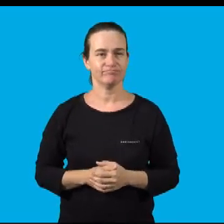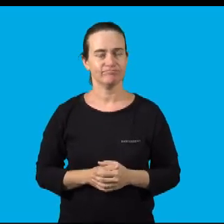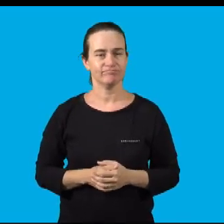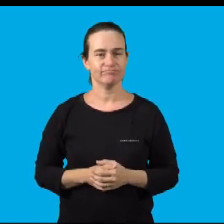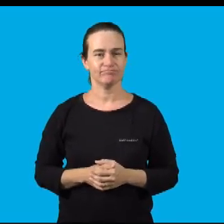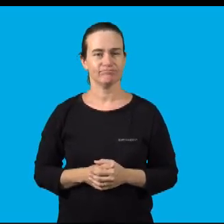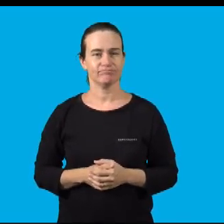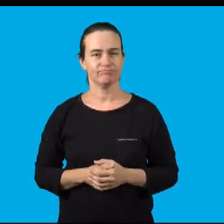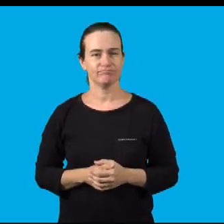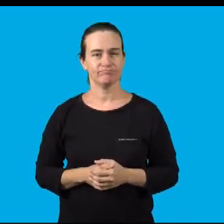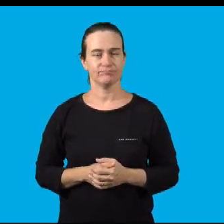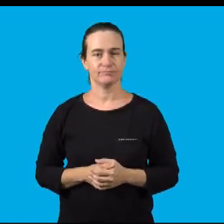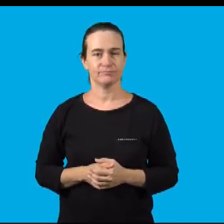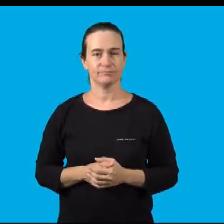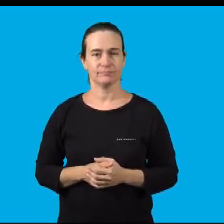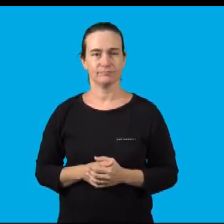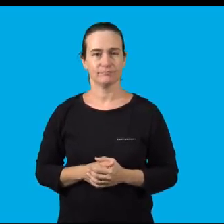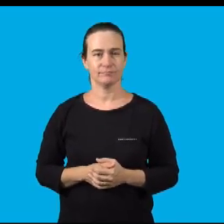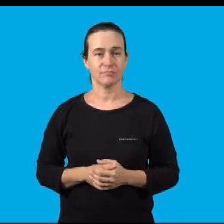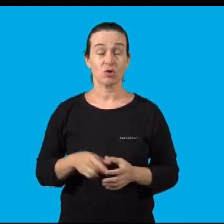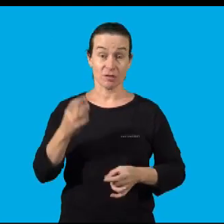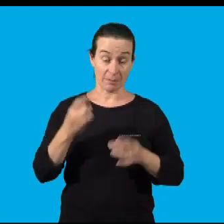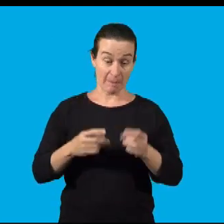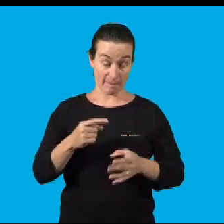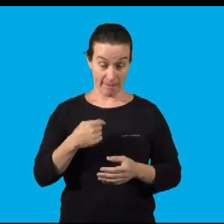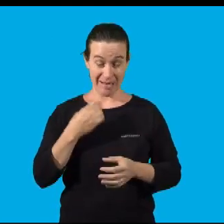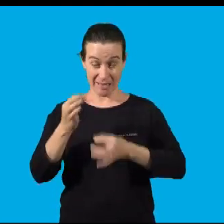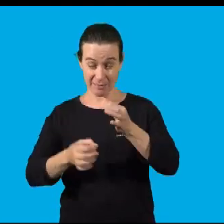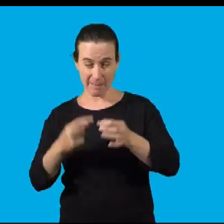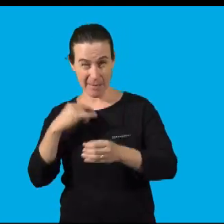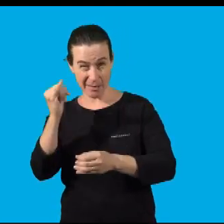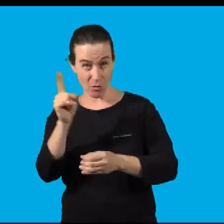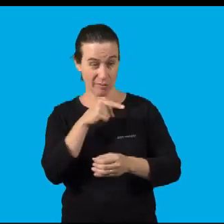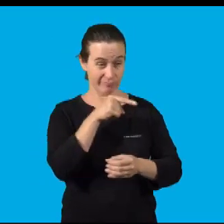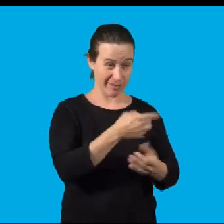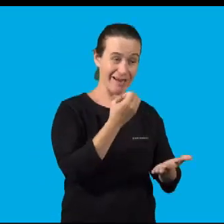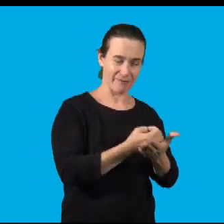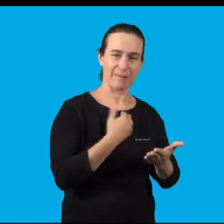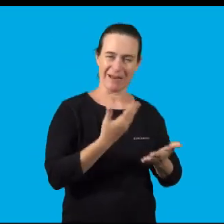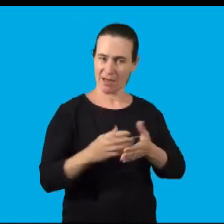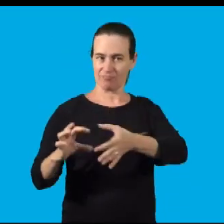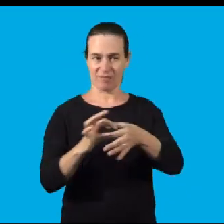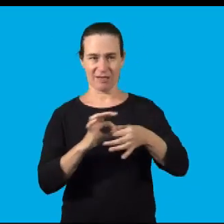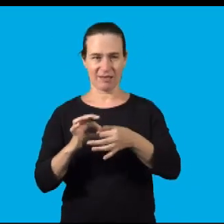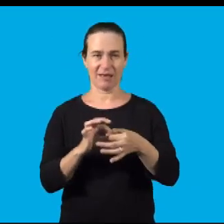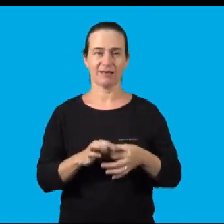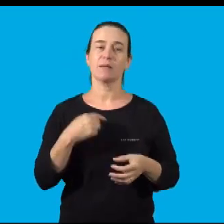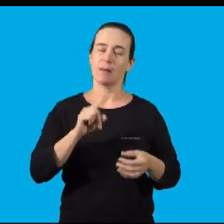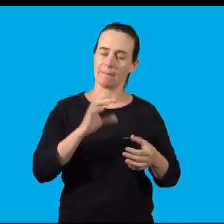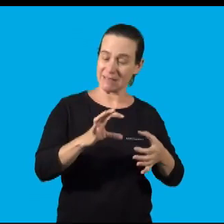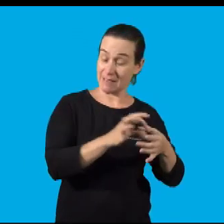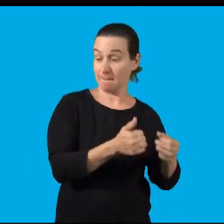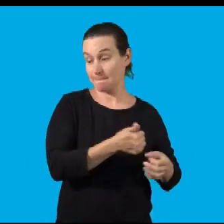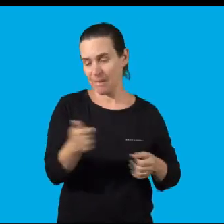your explanation of this evidence will be very intertwined. Then link this back to the point and the essay